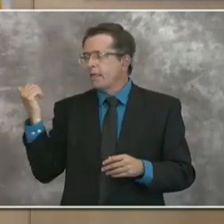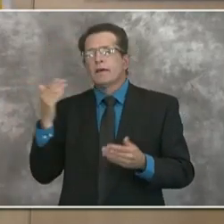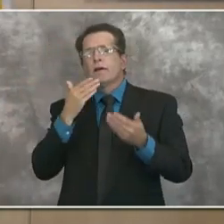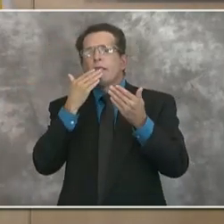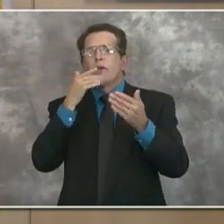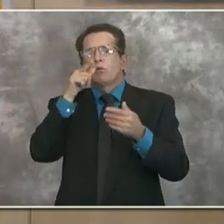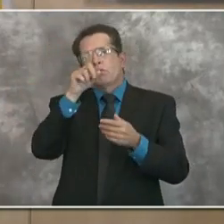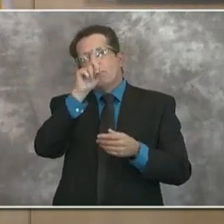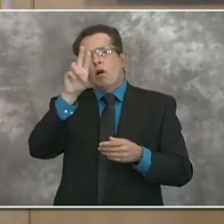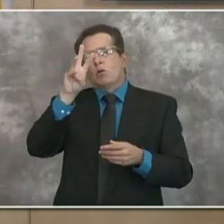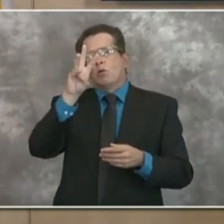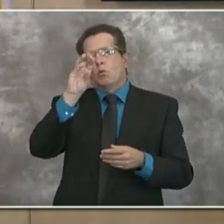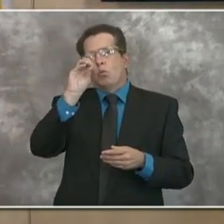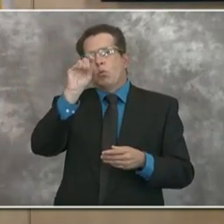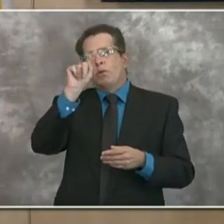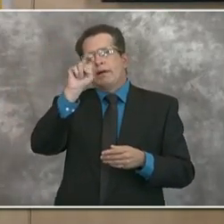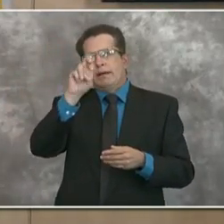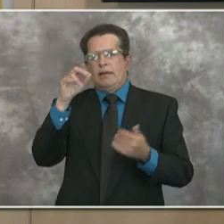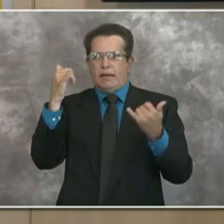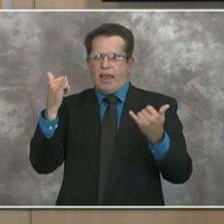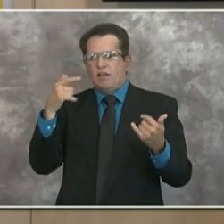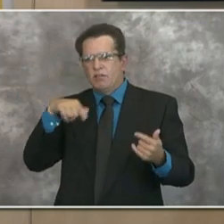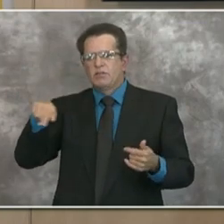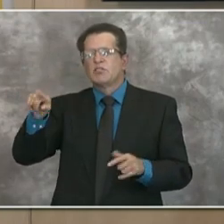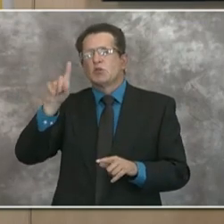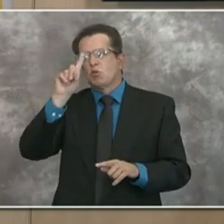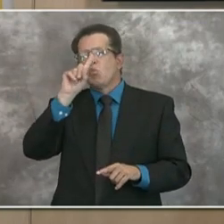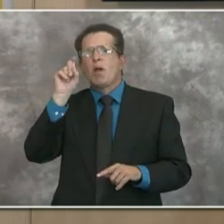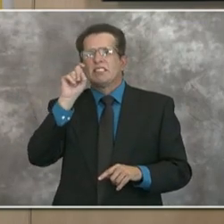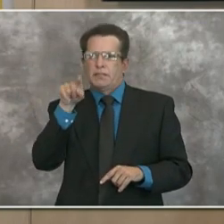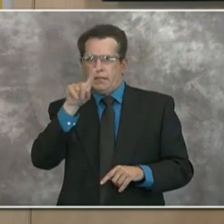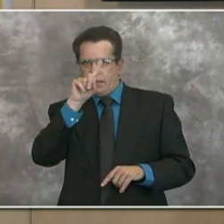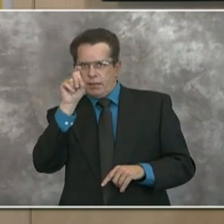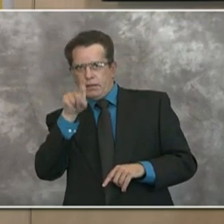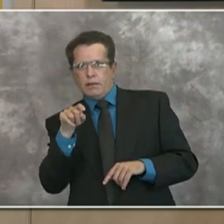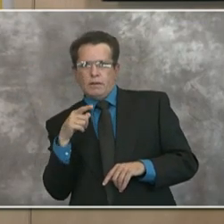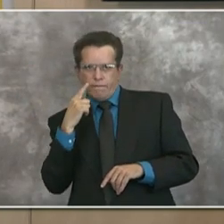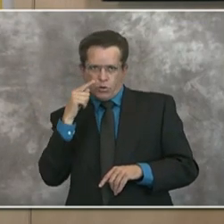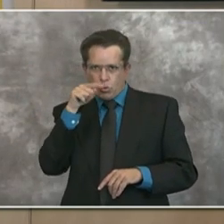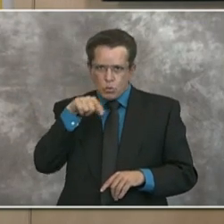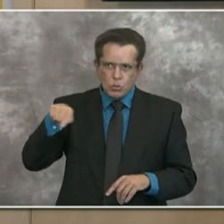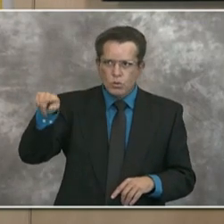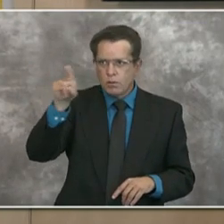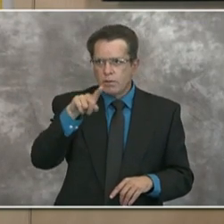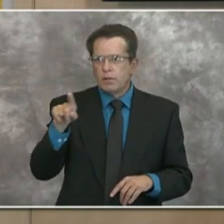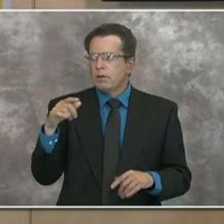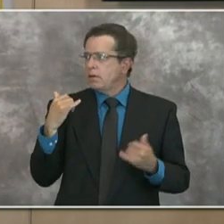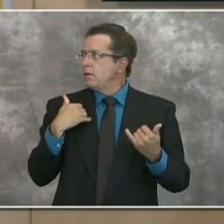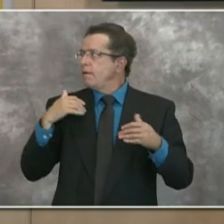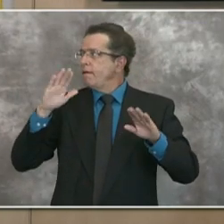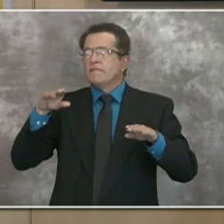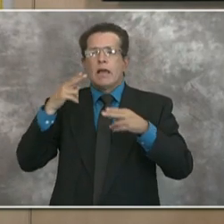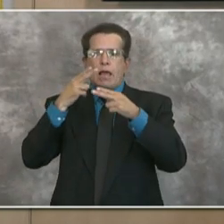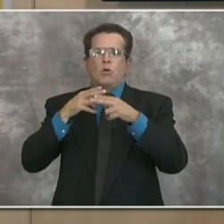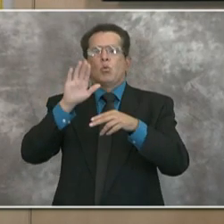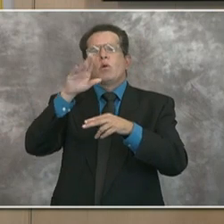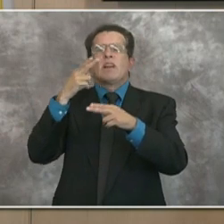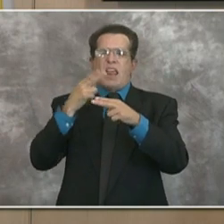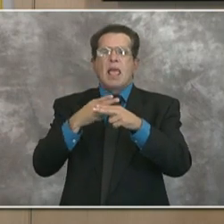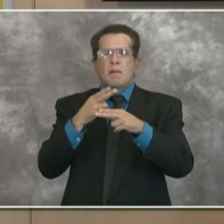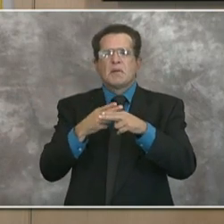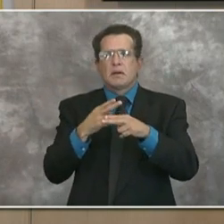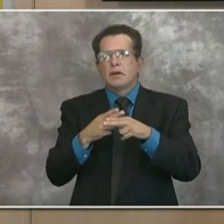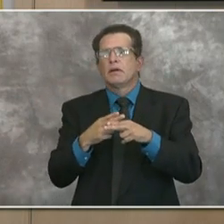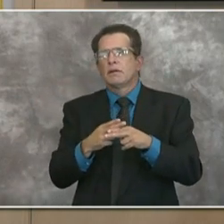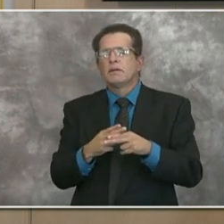Thank you, Dr. Wooten. We'll go directly to the questions. And again, as you were called up, if we haven't identified you by your name and your outlet, please do so when